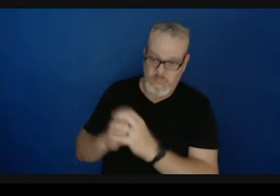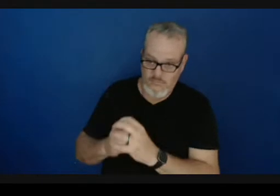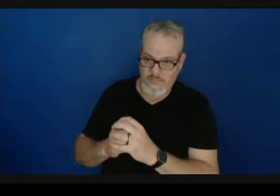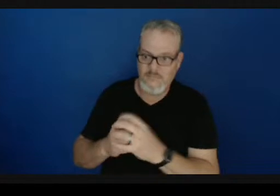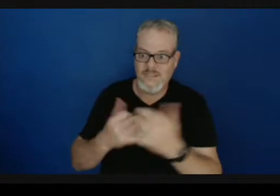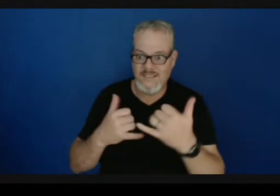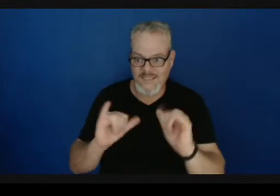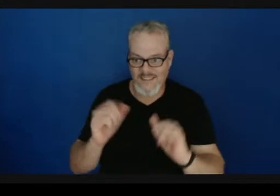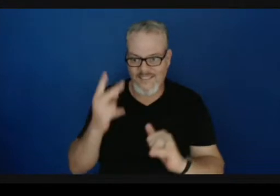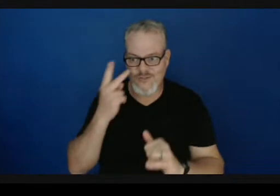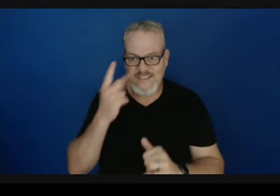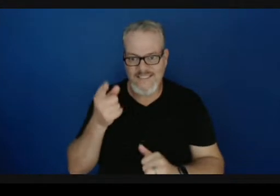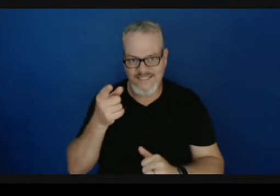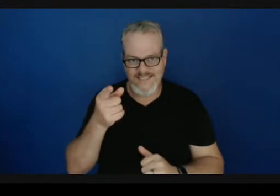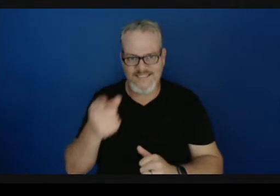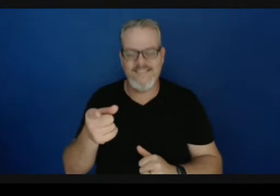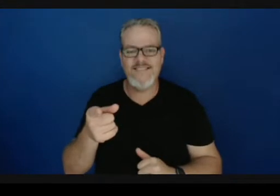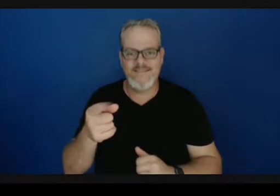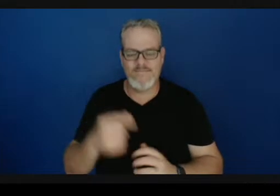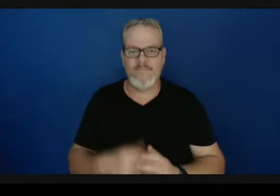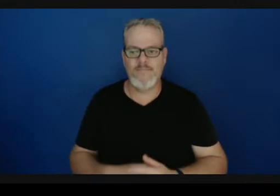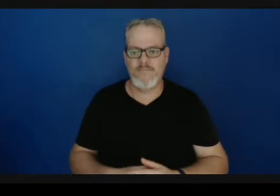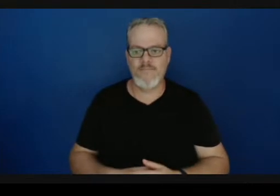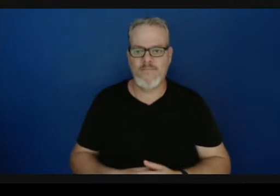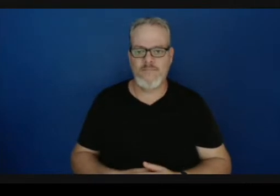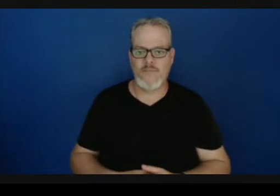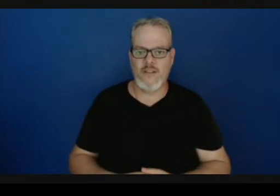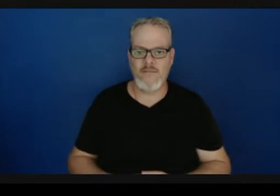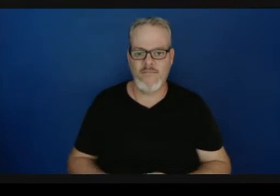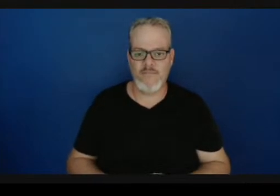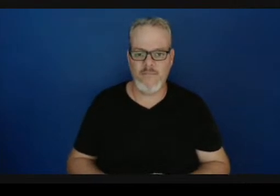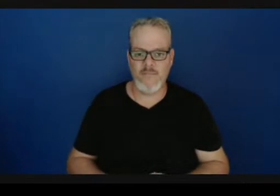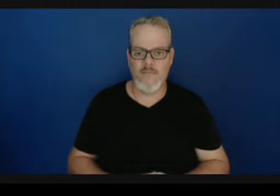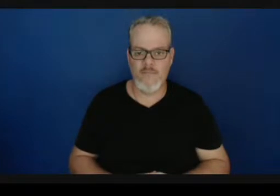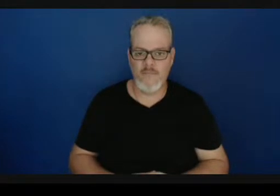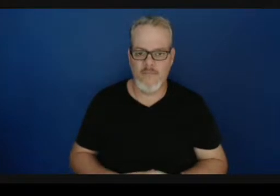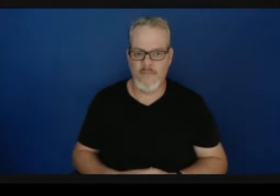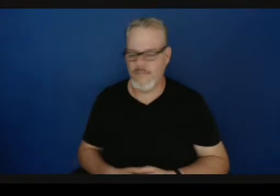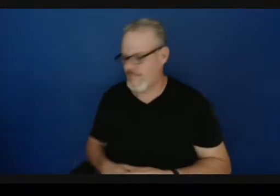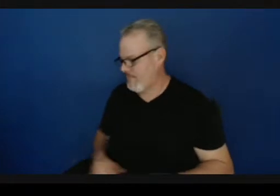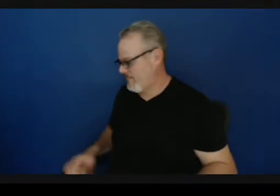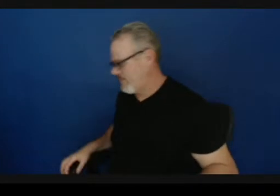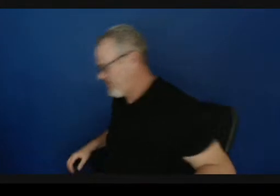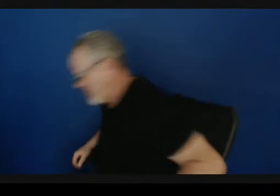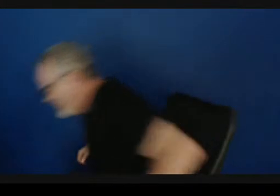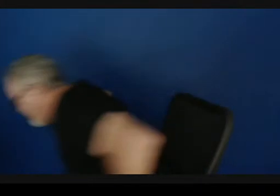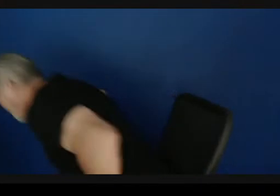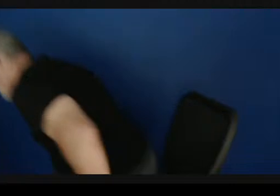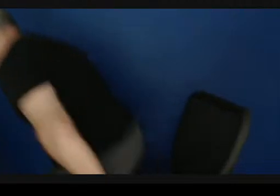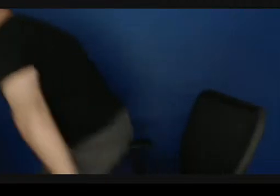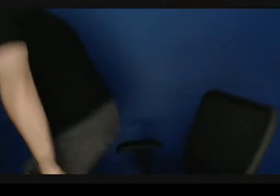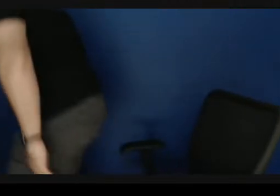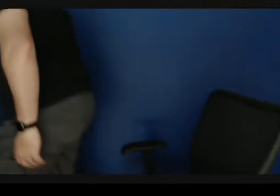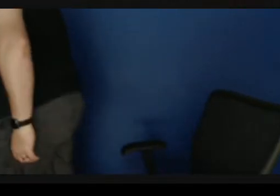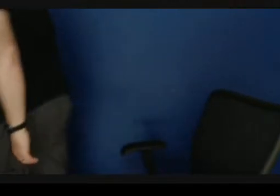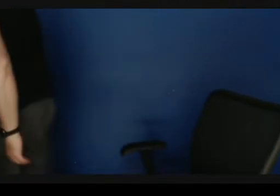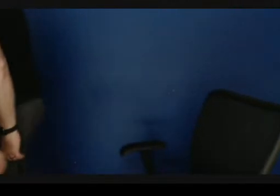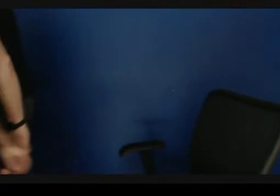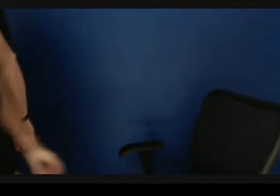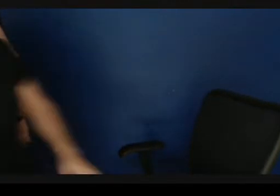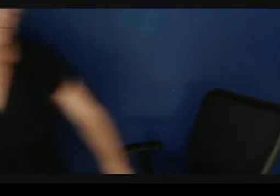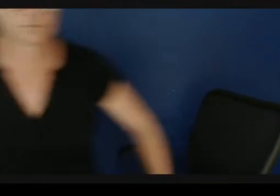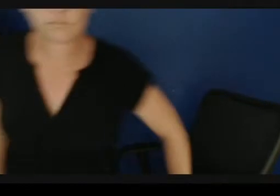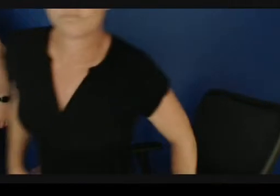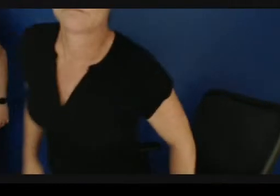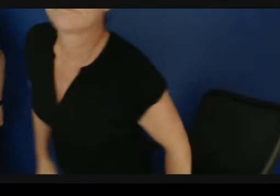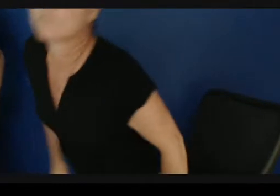expanding, pushing it laterally. Right, so here's that original plot, and then we put it onto this cross-section